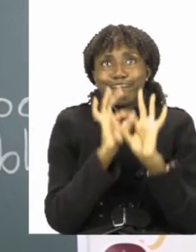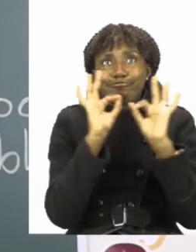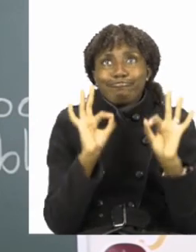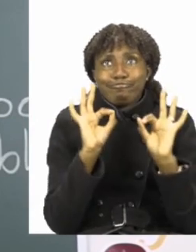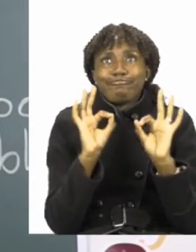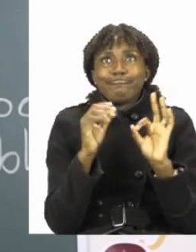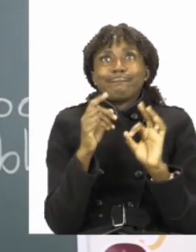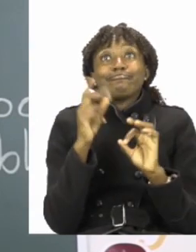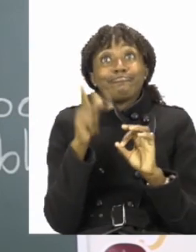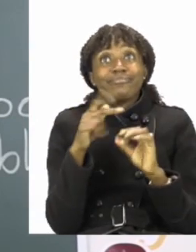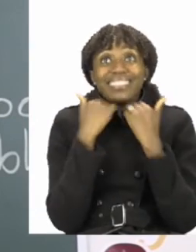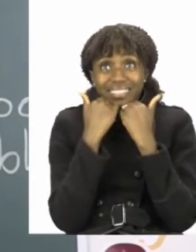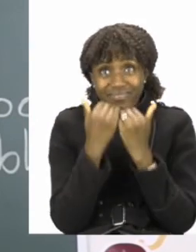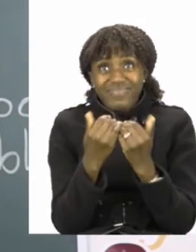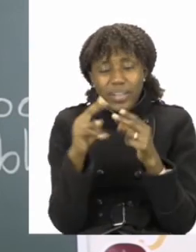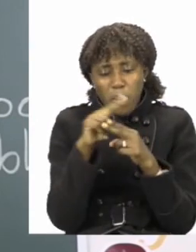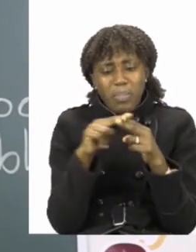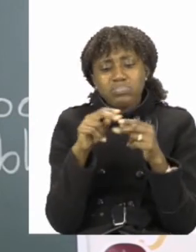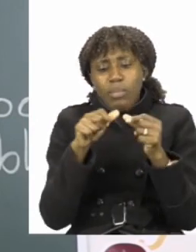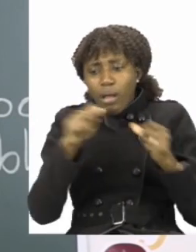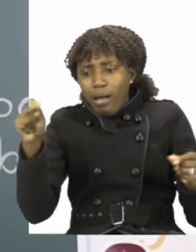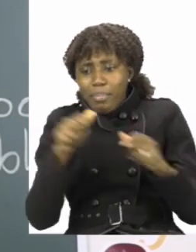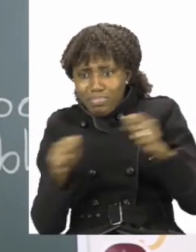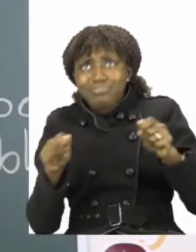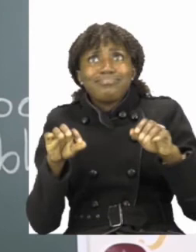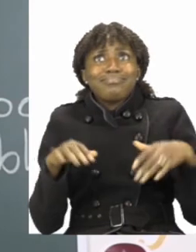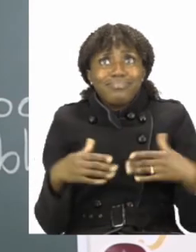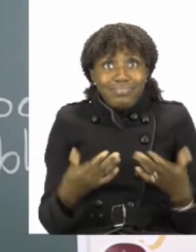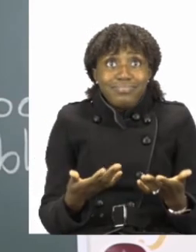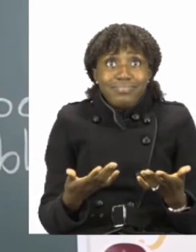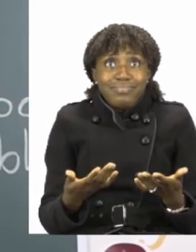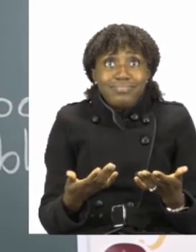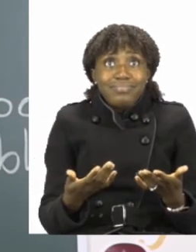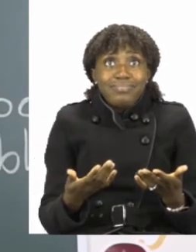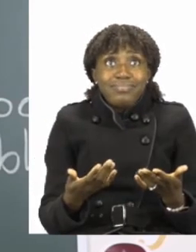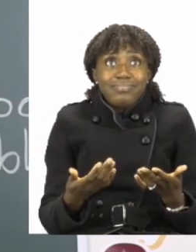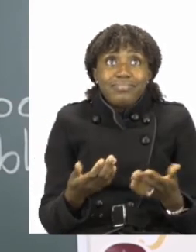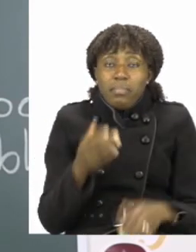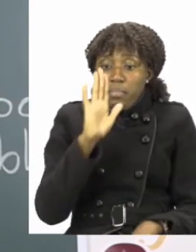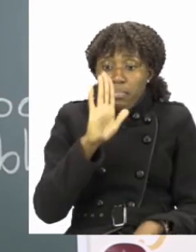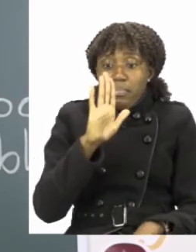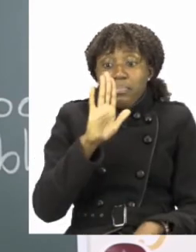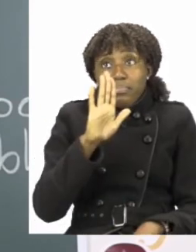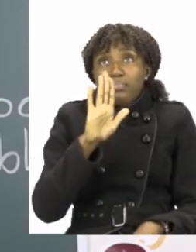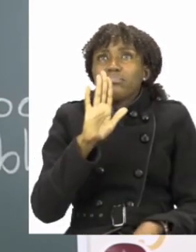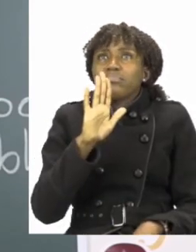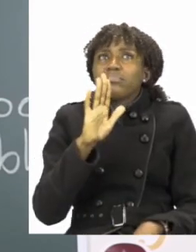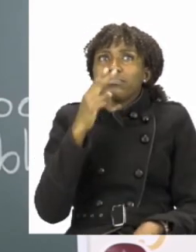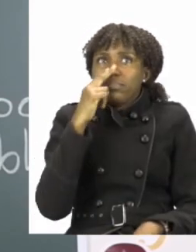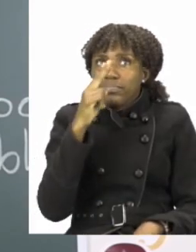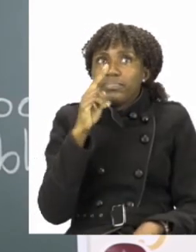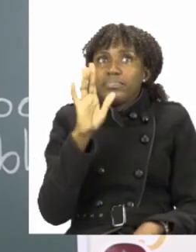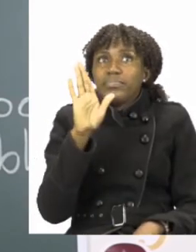important, and we can use them to measure anything. What we call a hand span is the length from